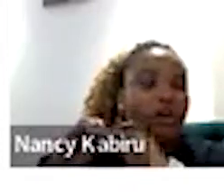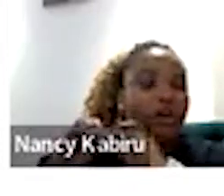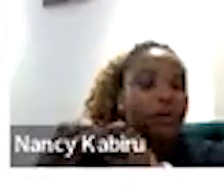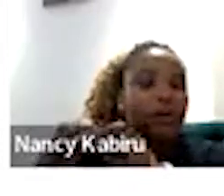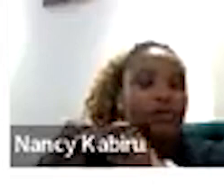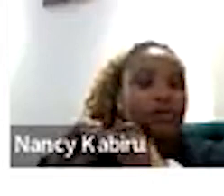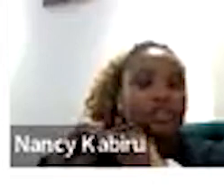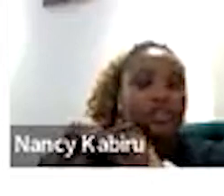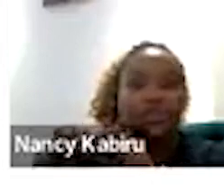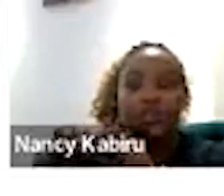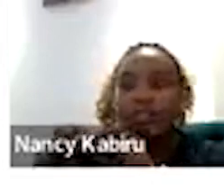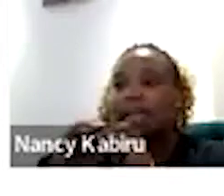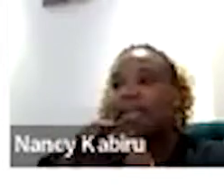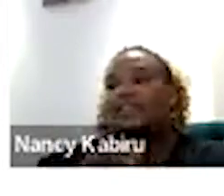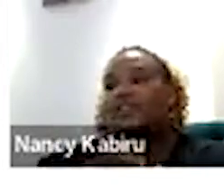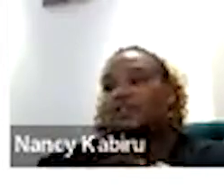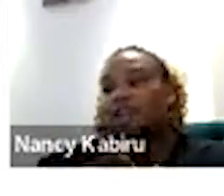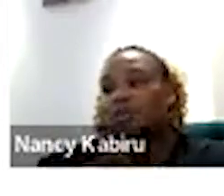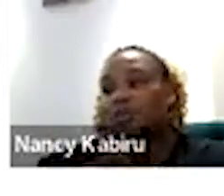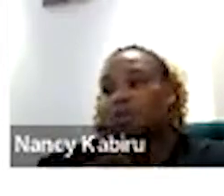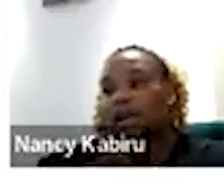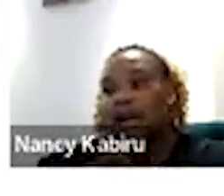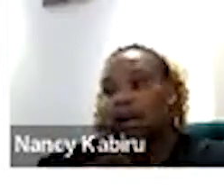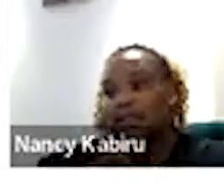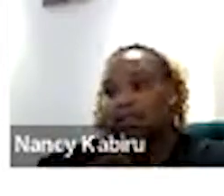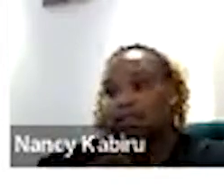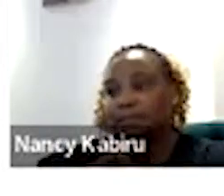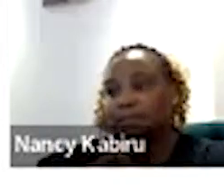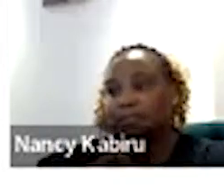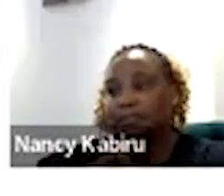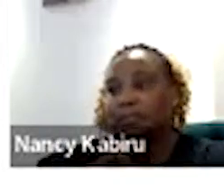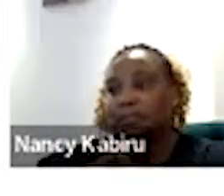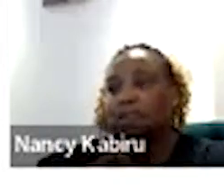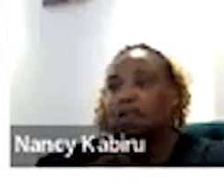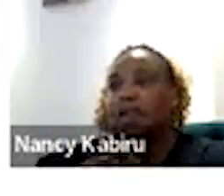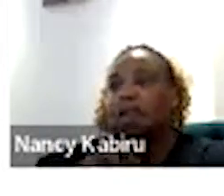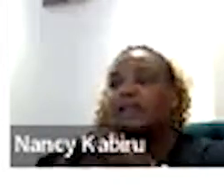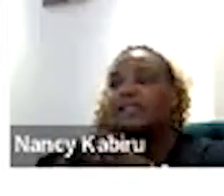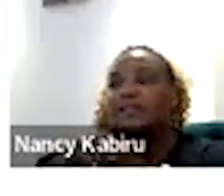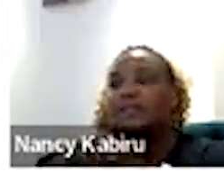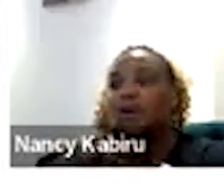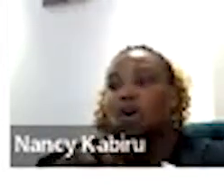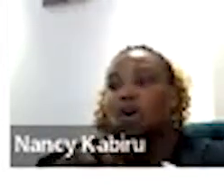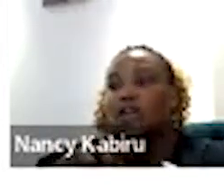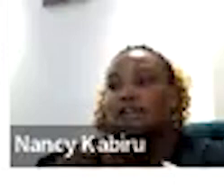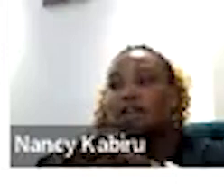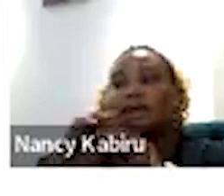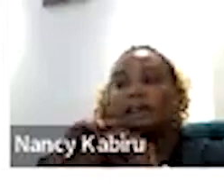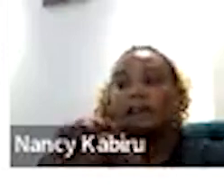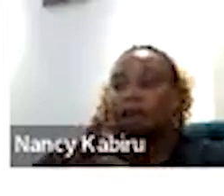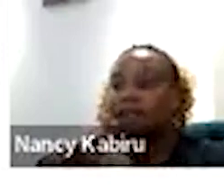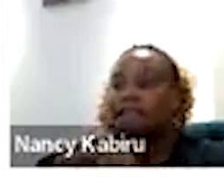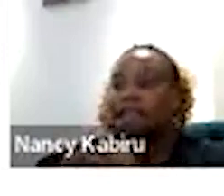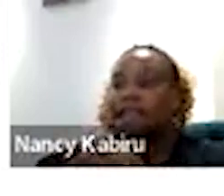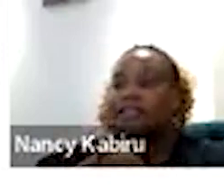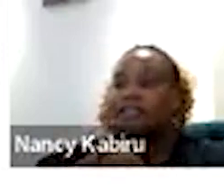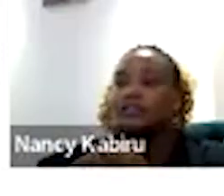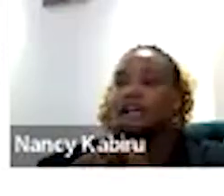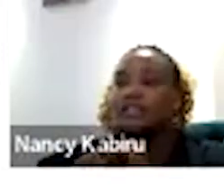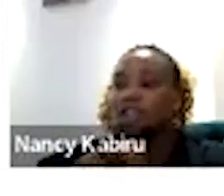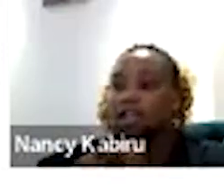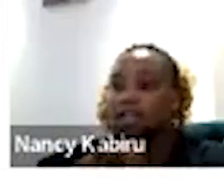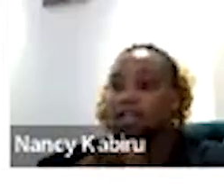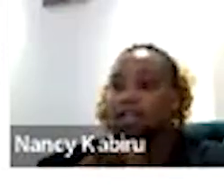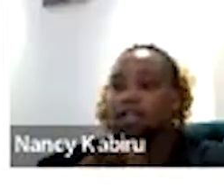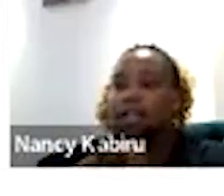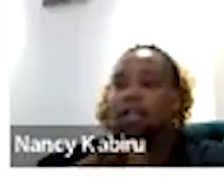most common conditions that children would have. And this is because the primary challenge